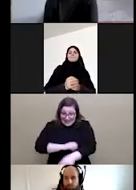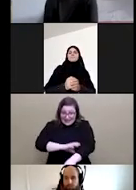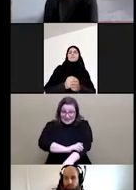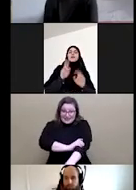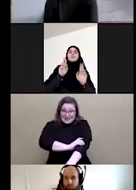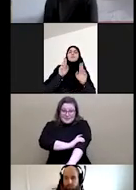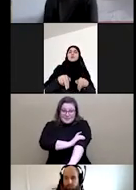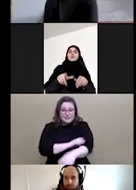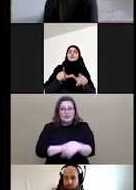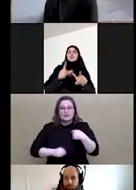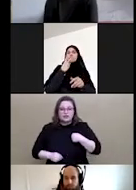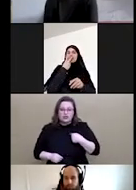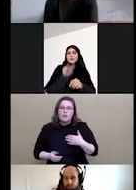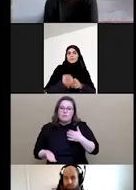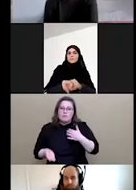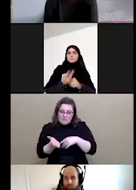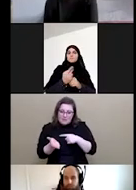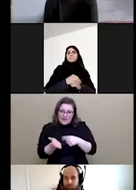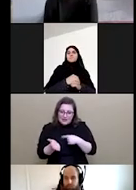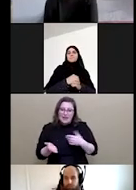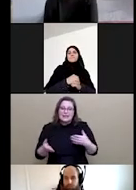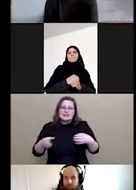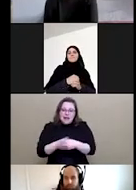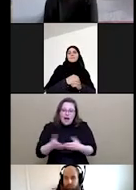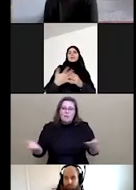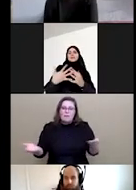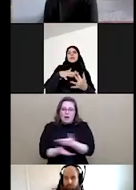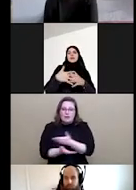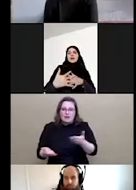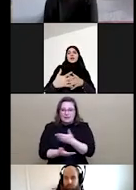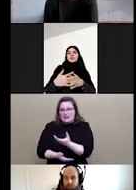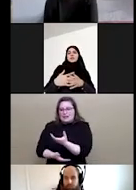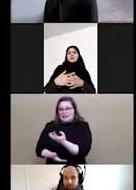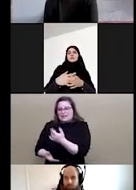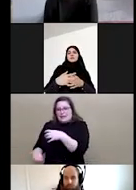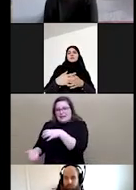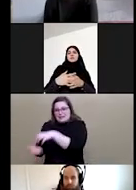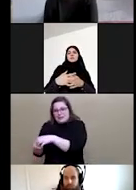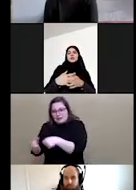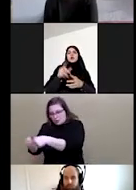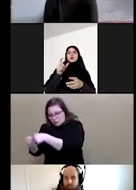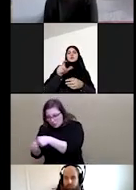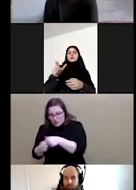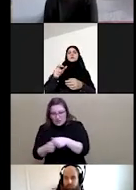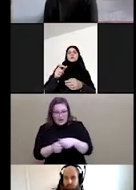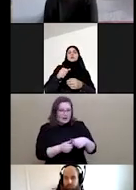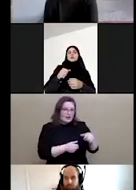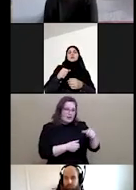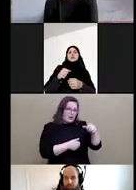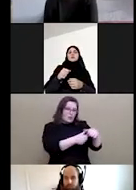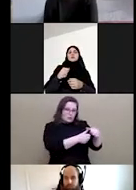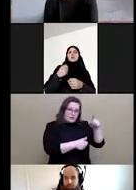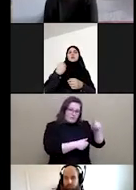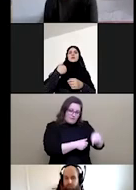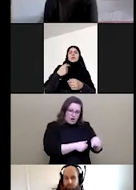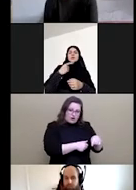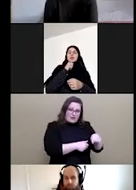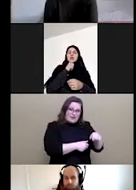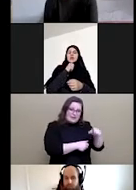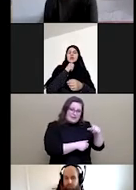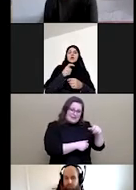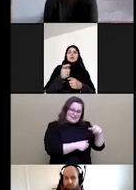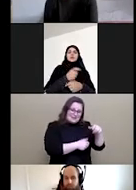cooperation between organizations of persons with disabilities with the CSOs would be very useful, because it would be at the mutual